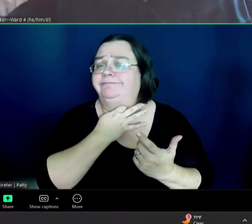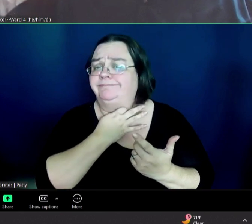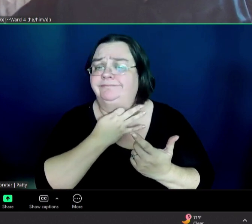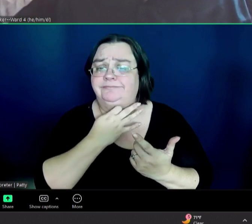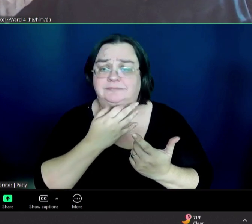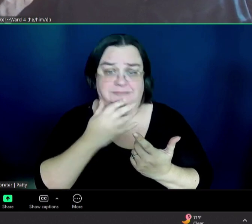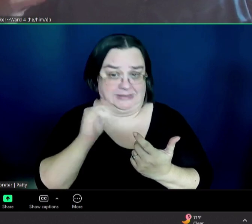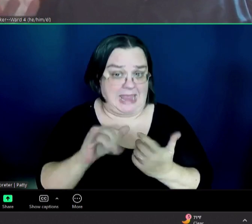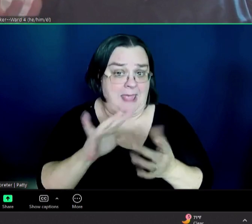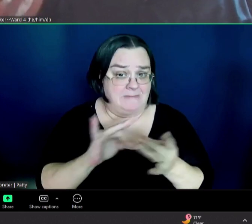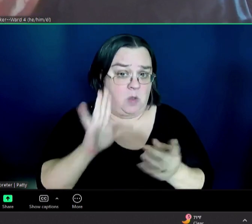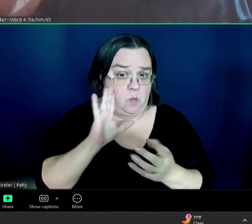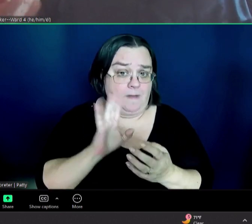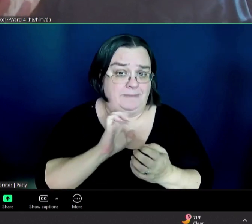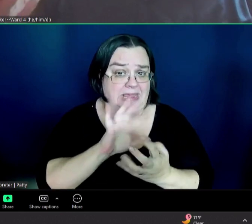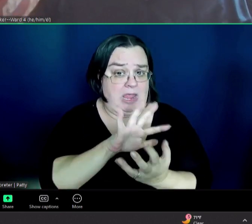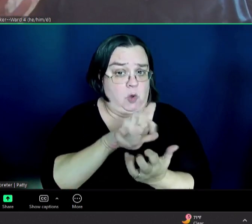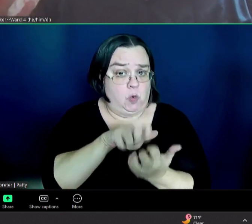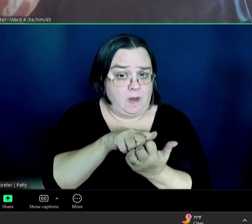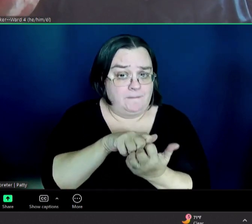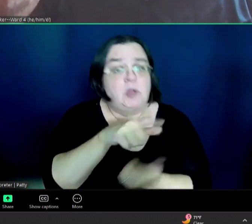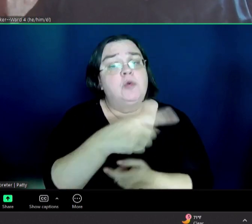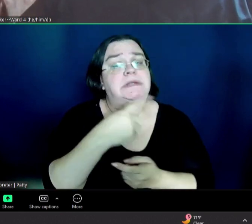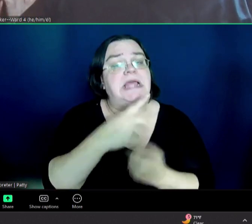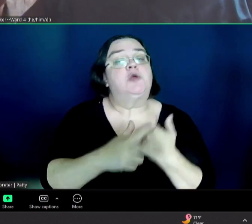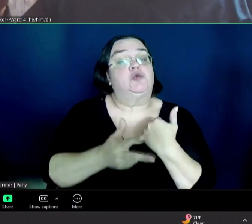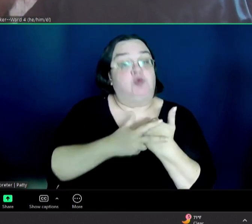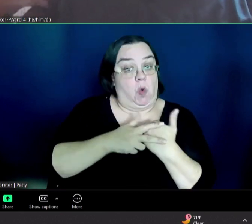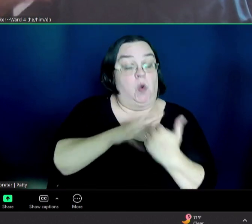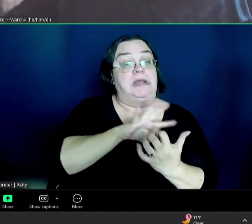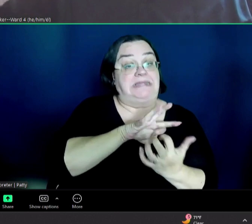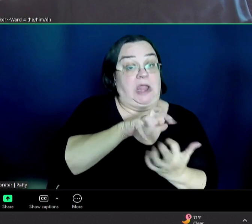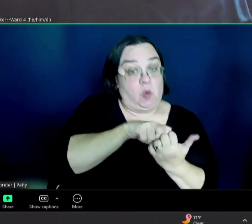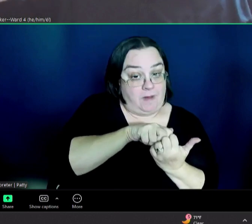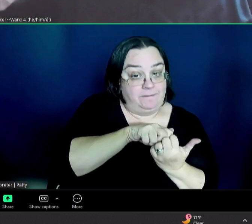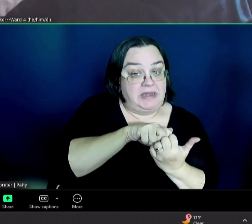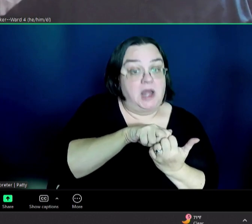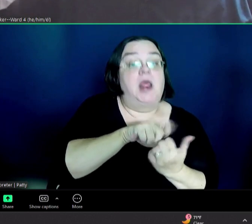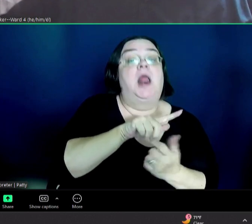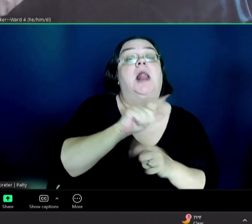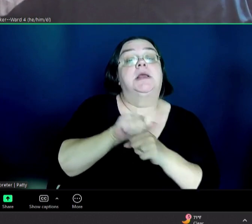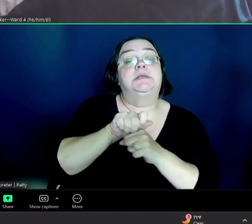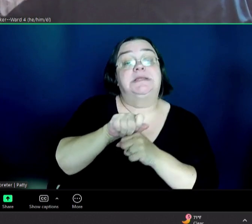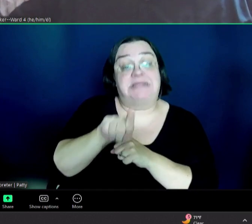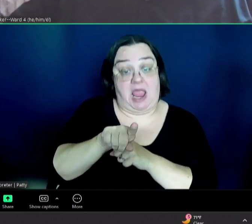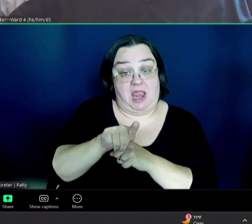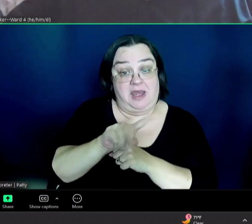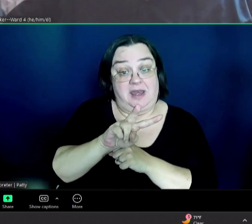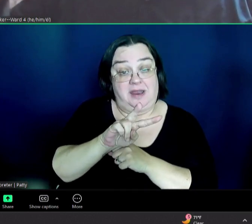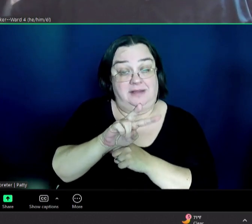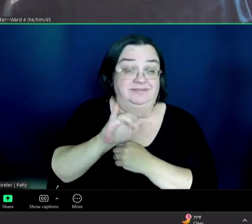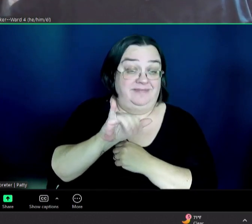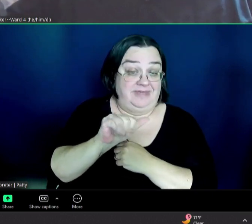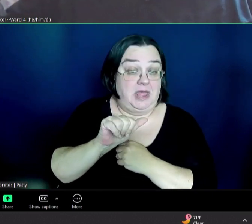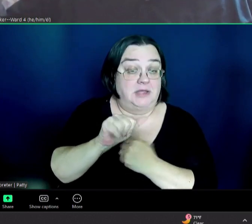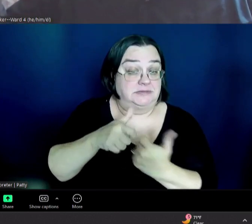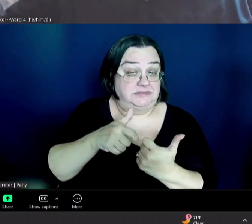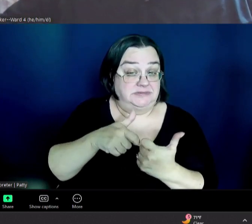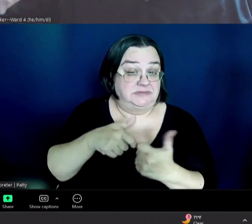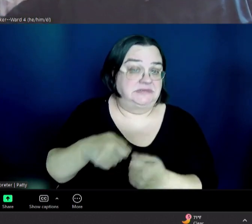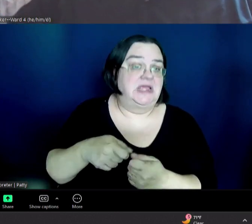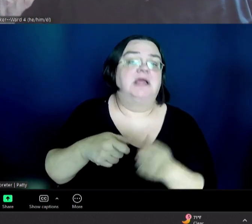be encrypted. You did say that it's stored as encrypted, and it would be sent via text.